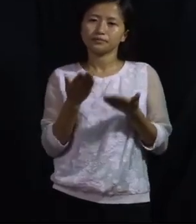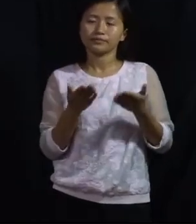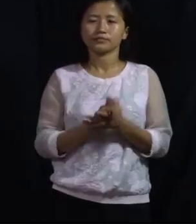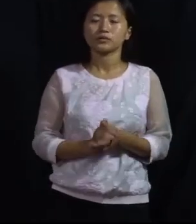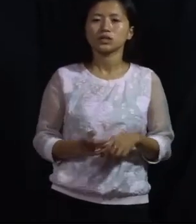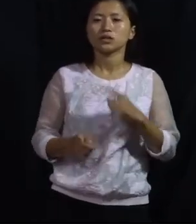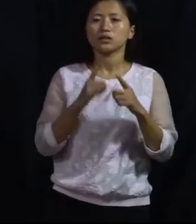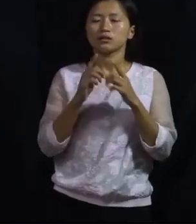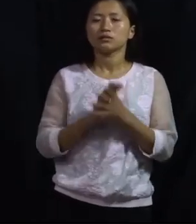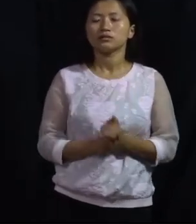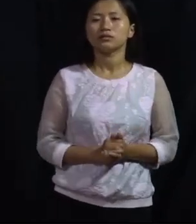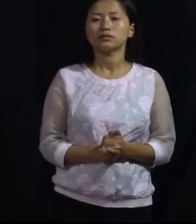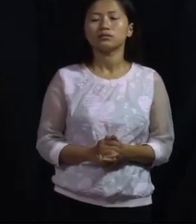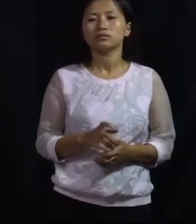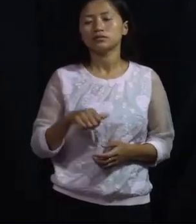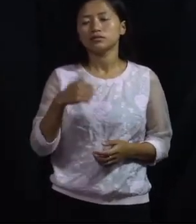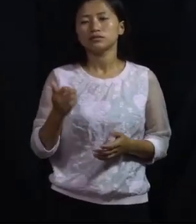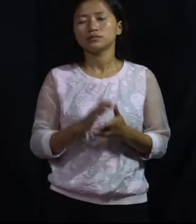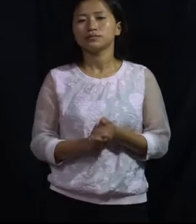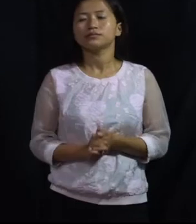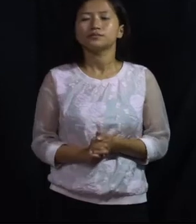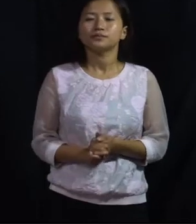we will be discussing one after another.